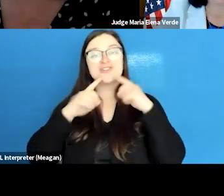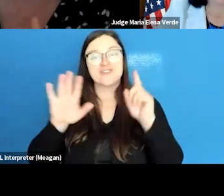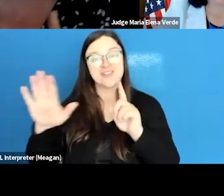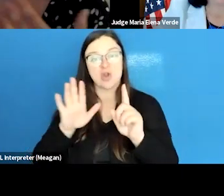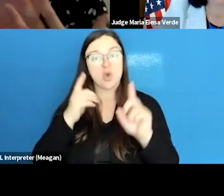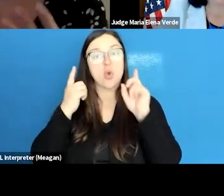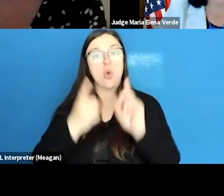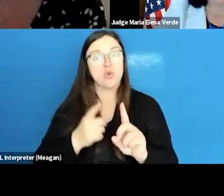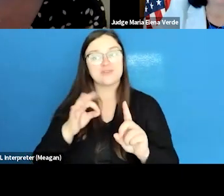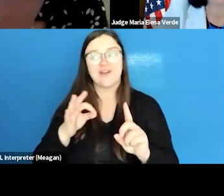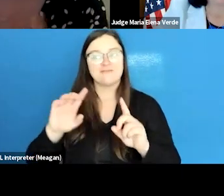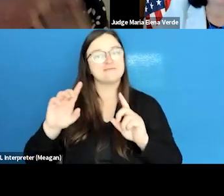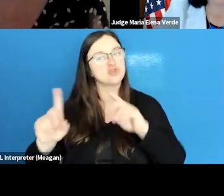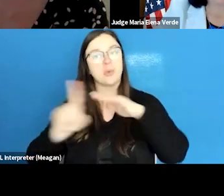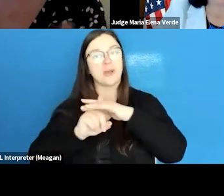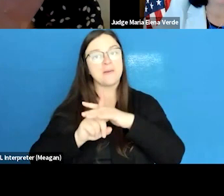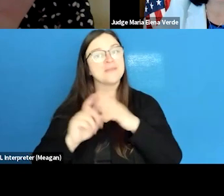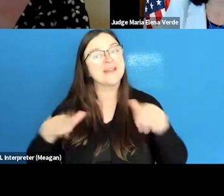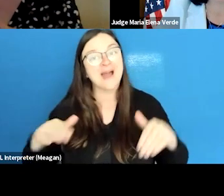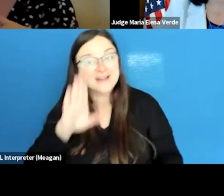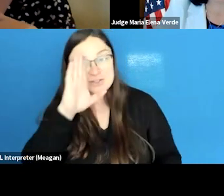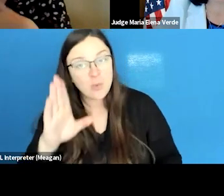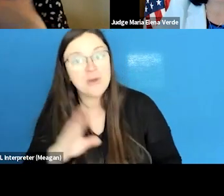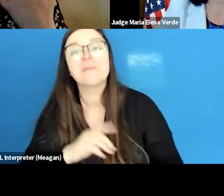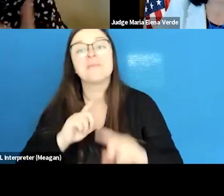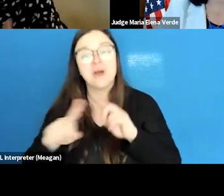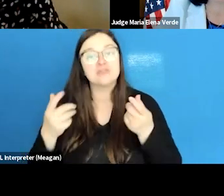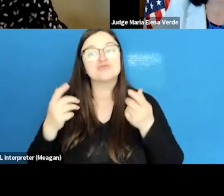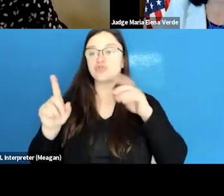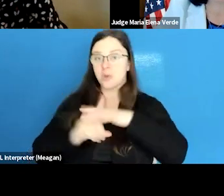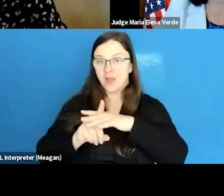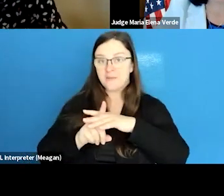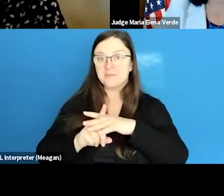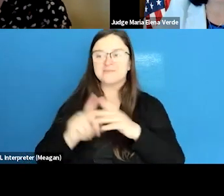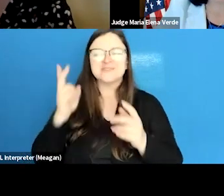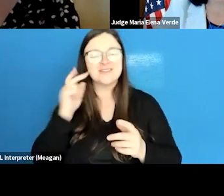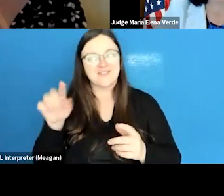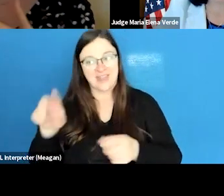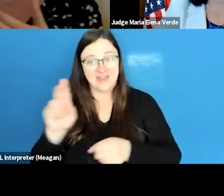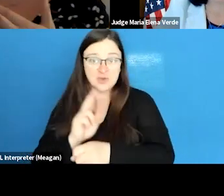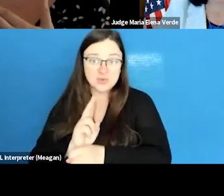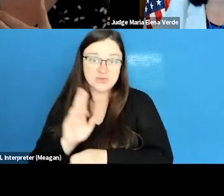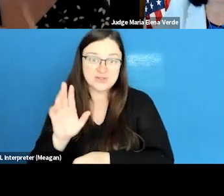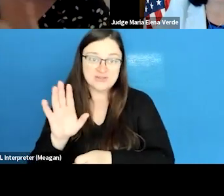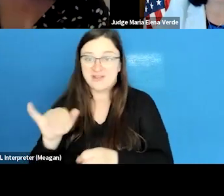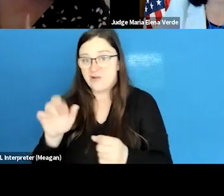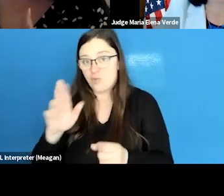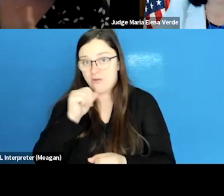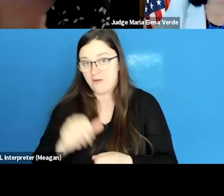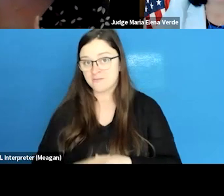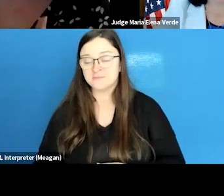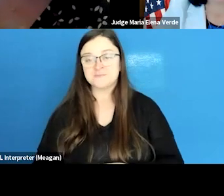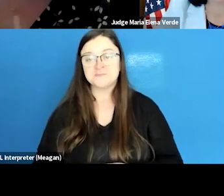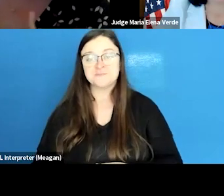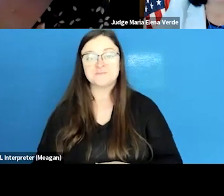showing up, not necessarily being sober yet, showing up to meetings, whether they've used or not. And then also